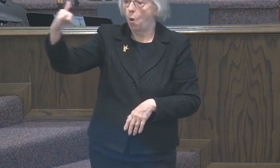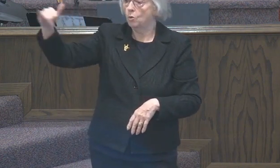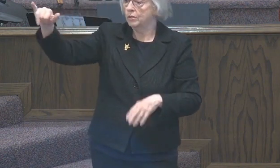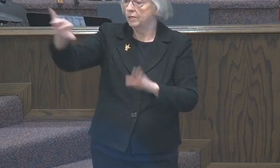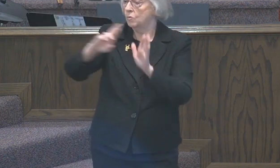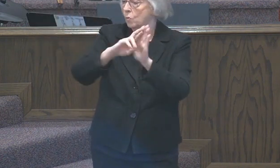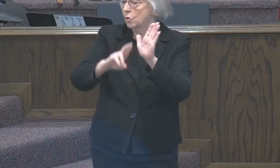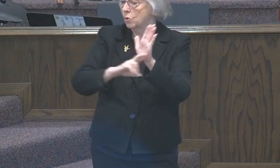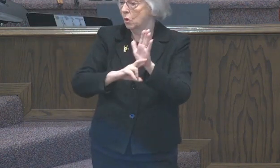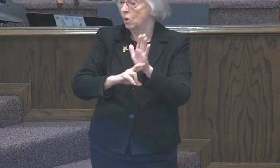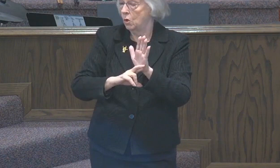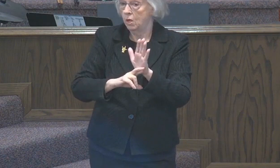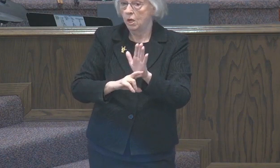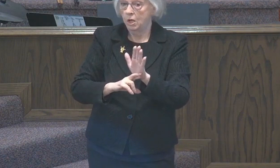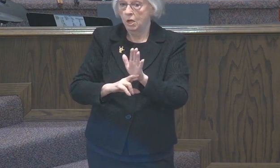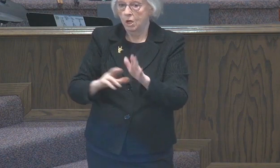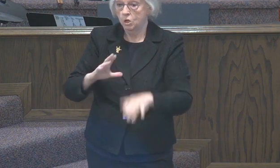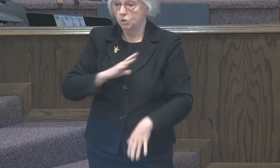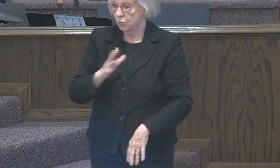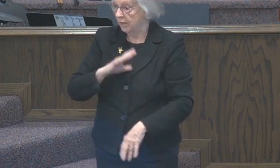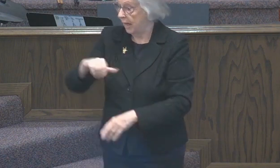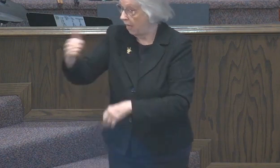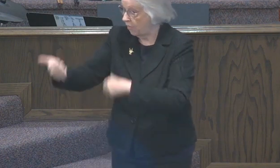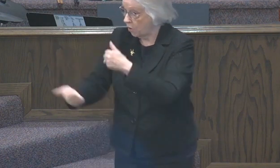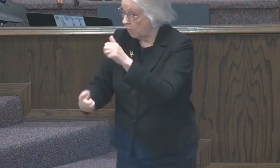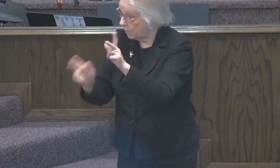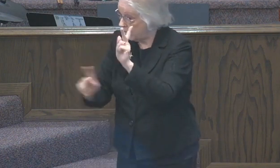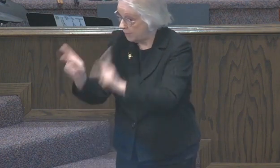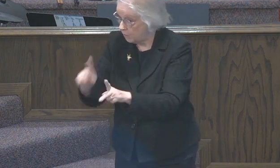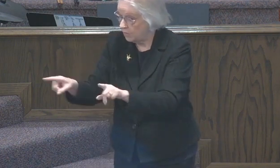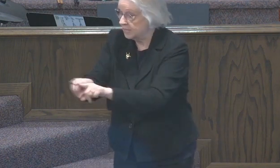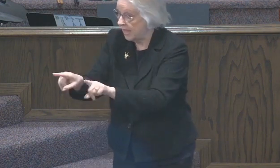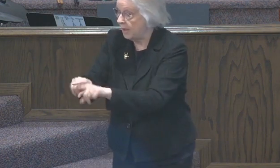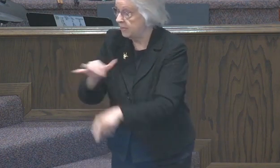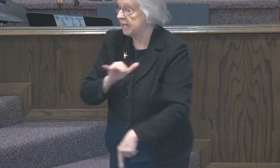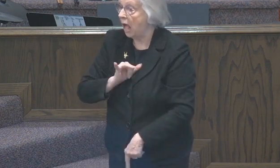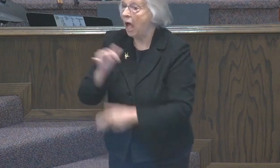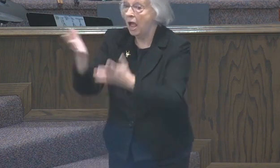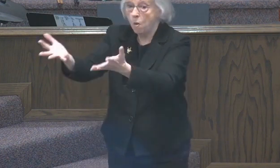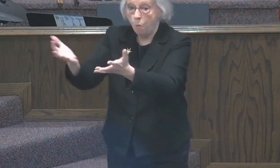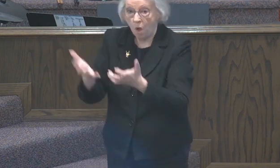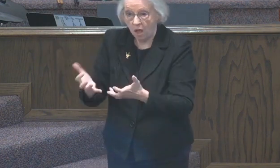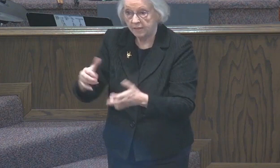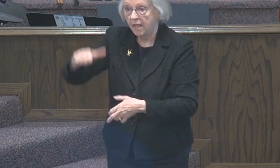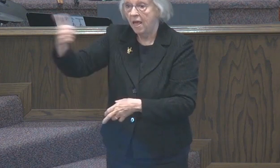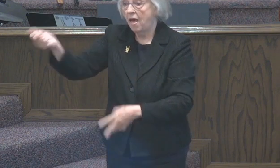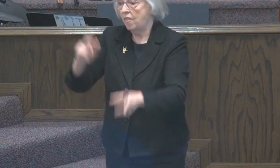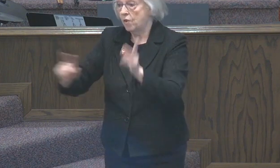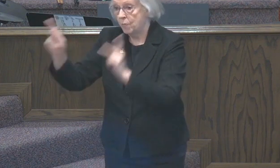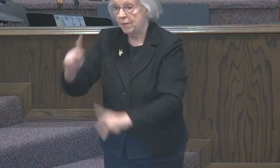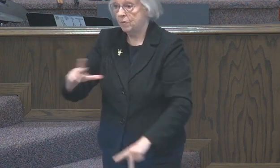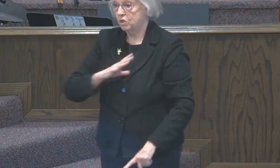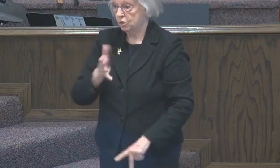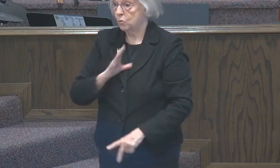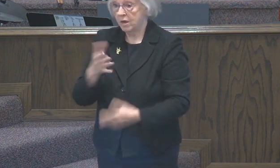you, We quote that verse as a standalone verse, but it's not a standalone verse. There's a therefore in front